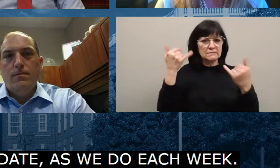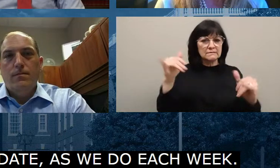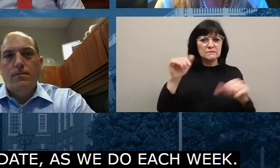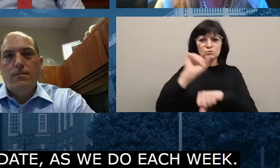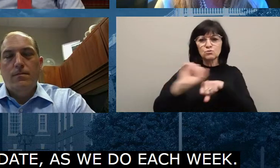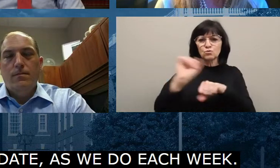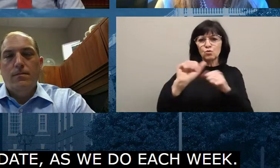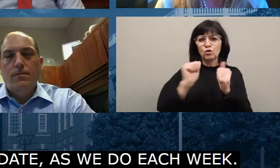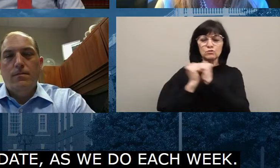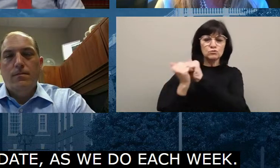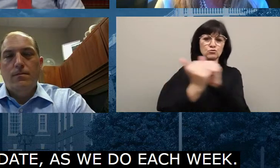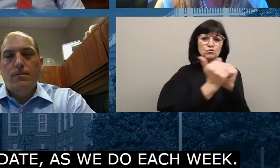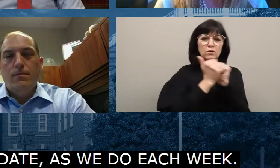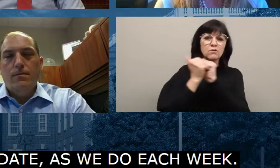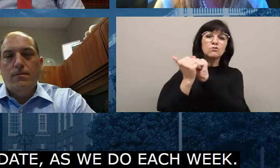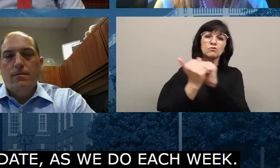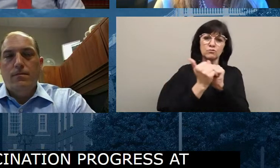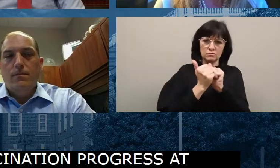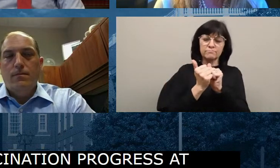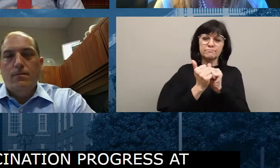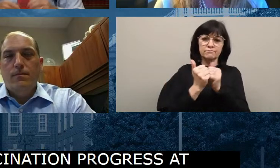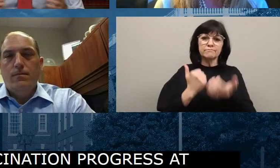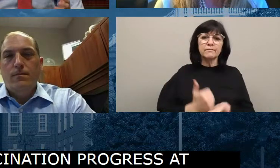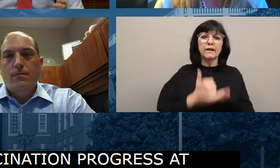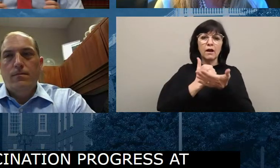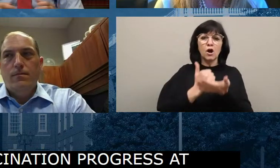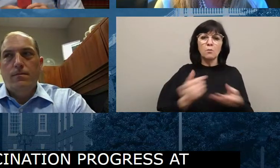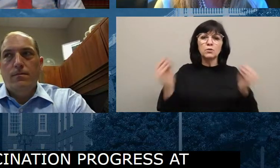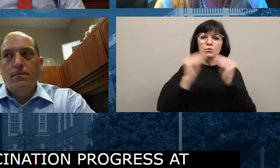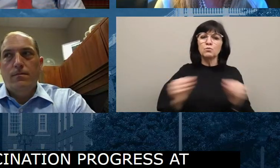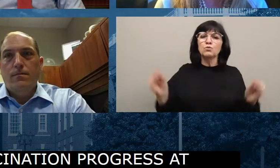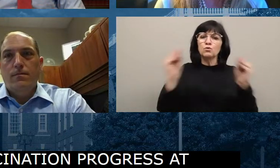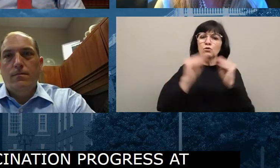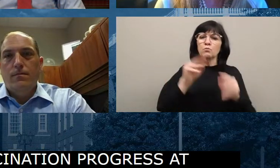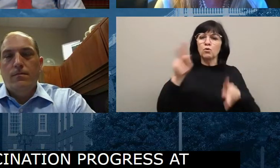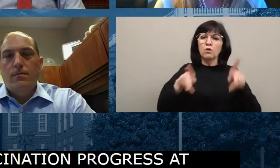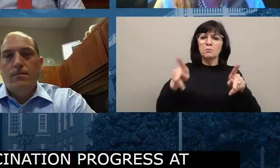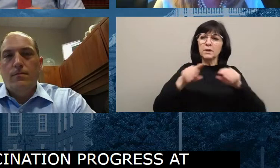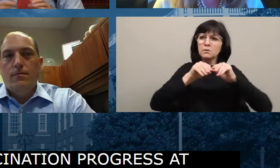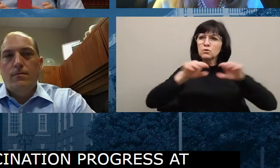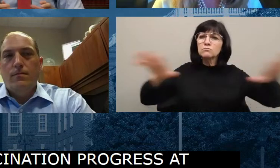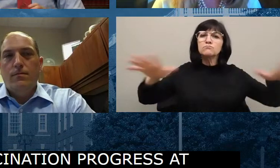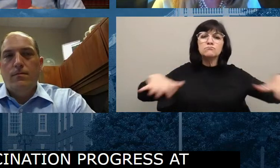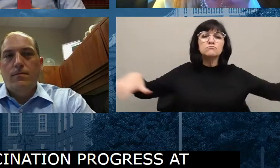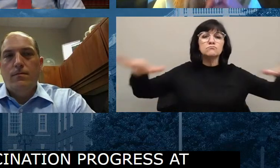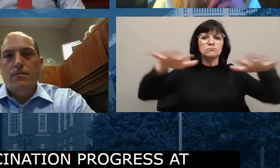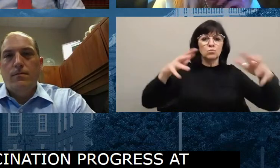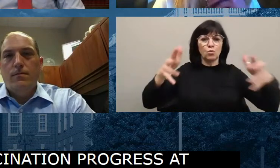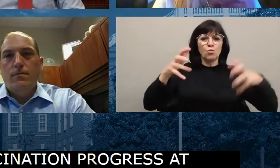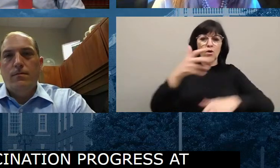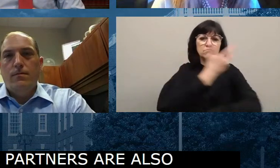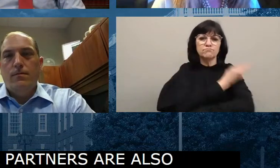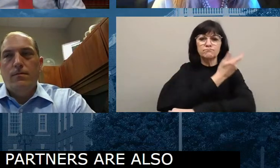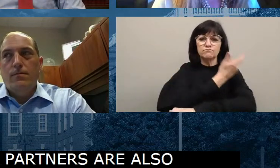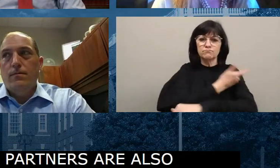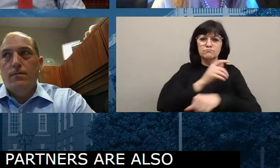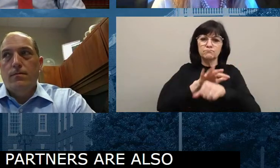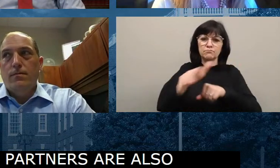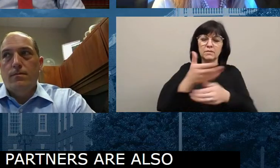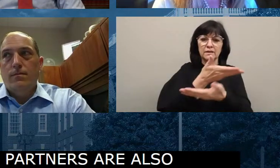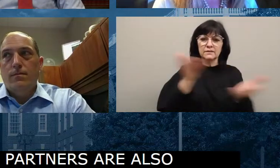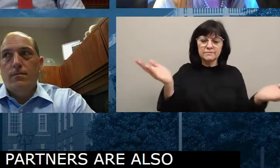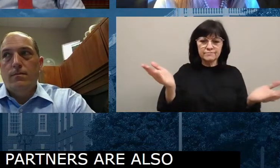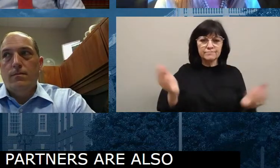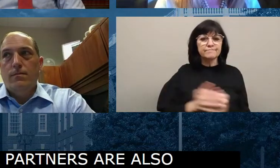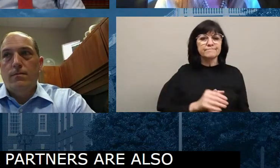a really good job getting vaccines into people's arms. Our supply continues to increase, although we do have some